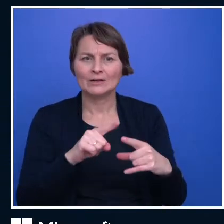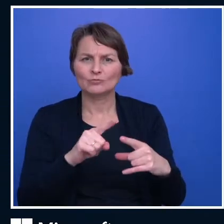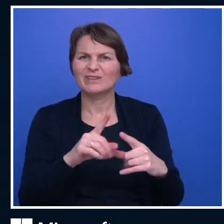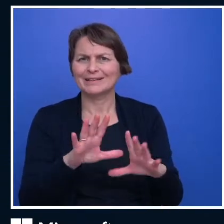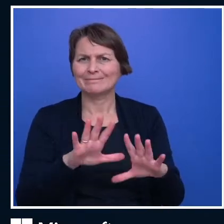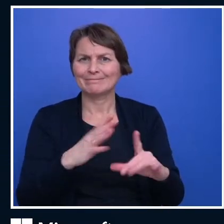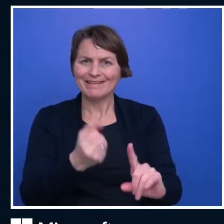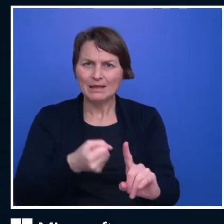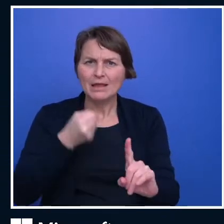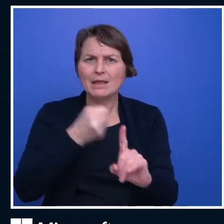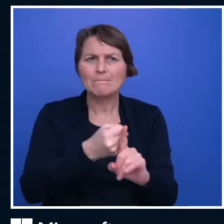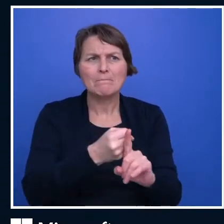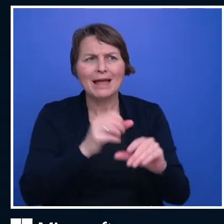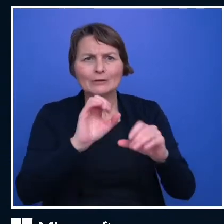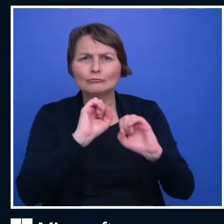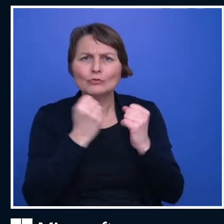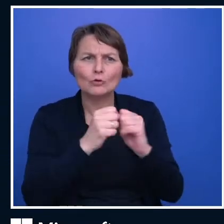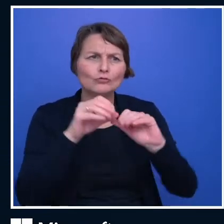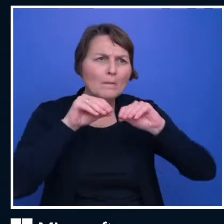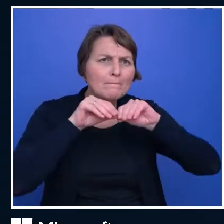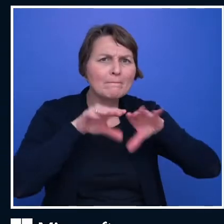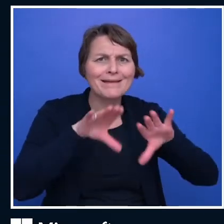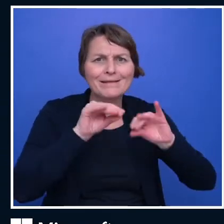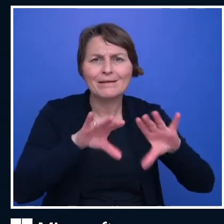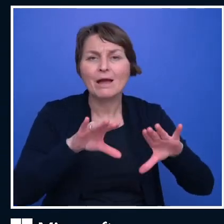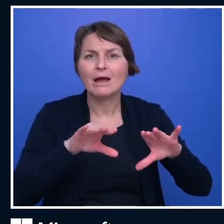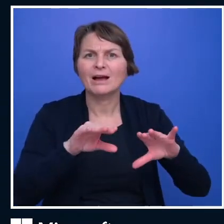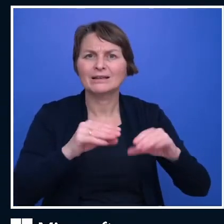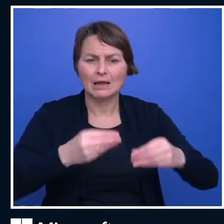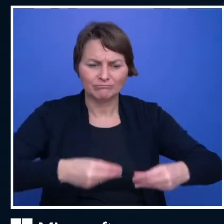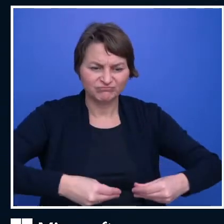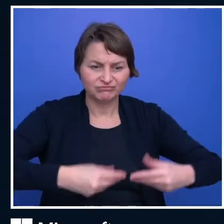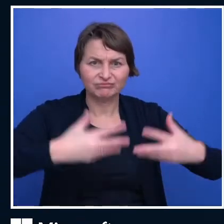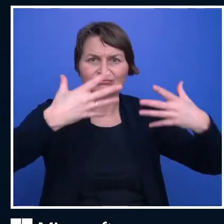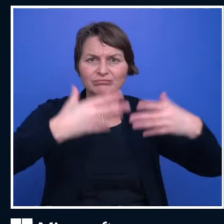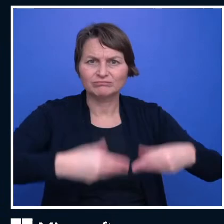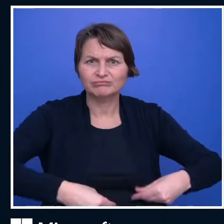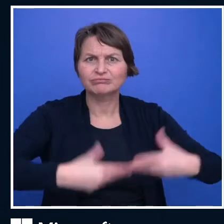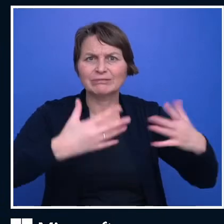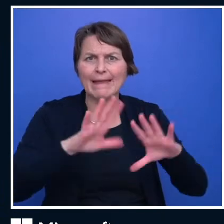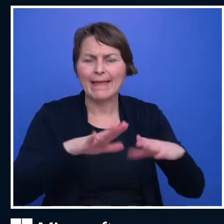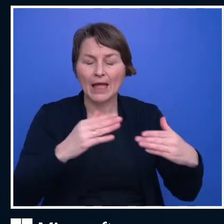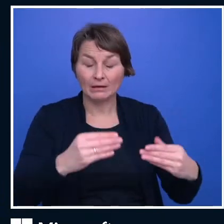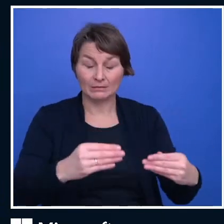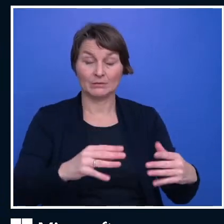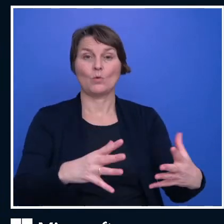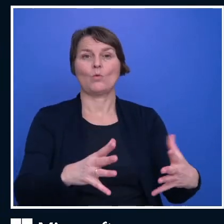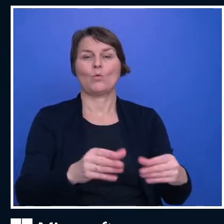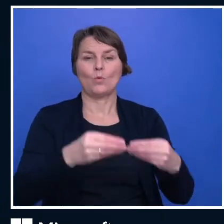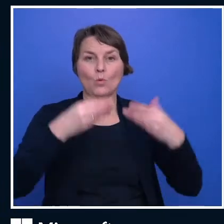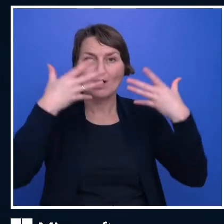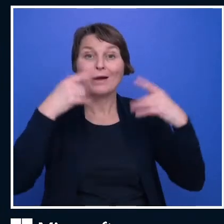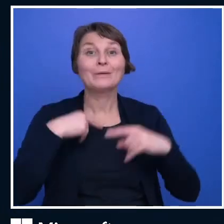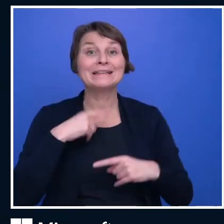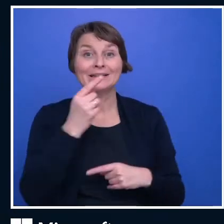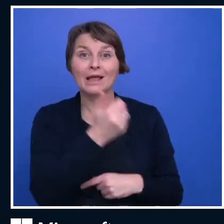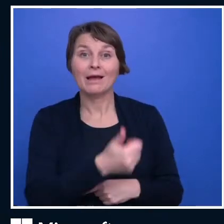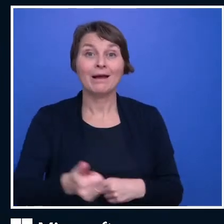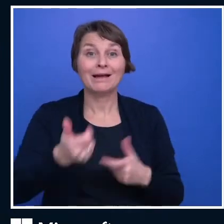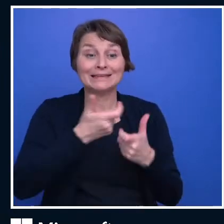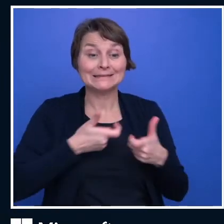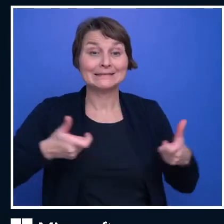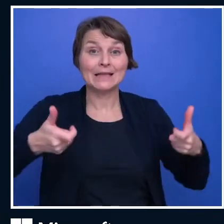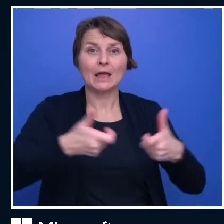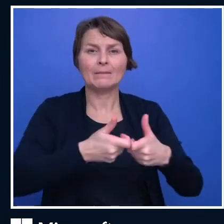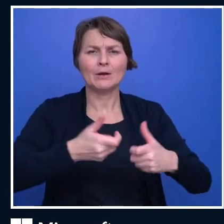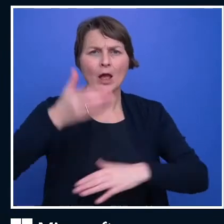how accurate like our social media feeds were. And so working with like the leaders in a specific field and like kind of